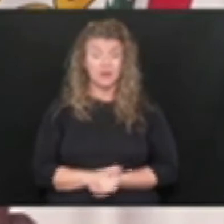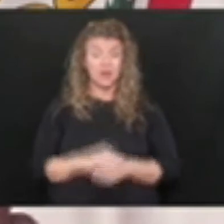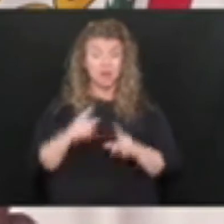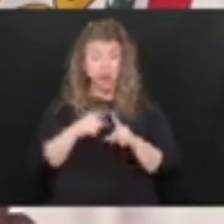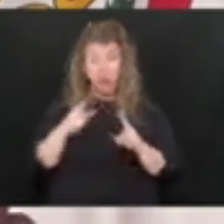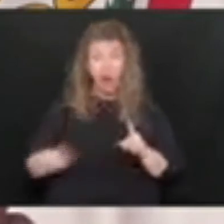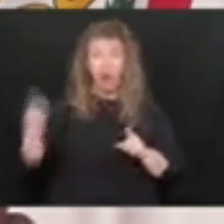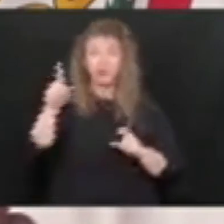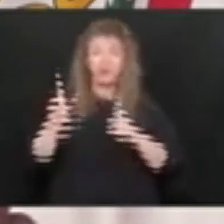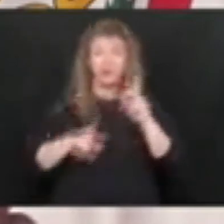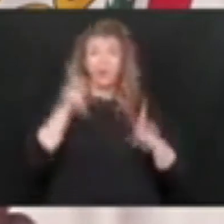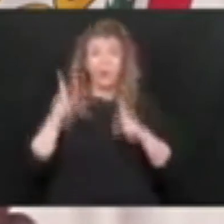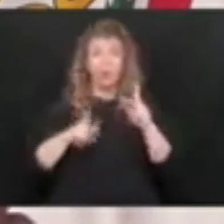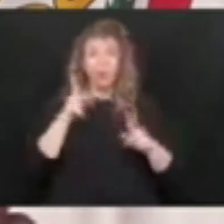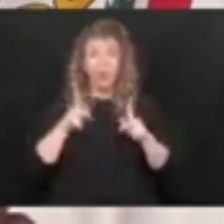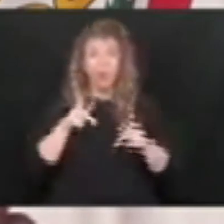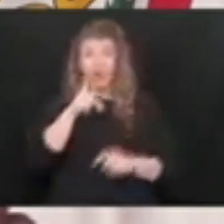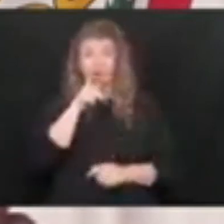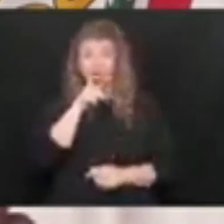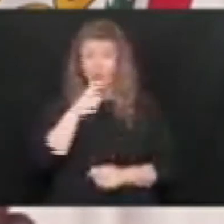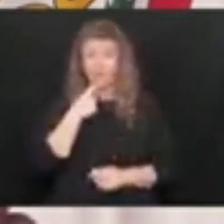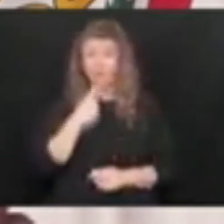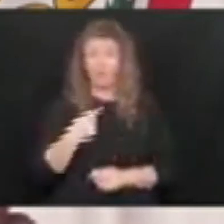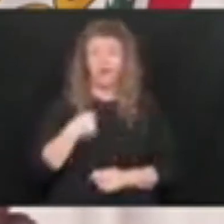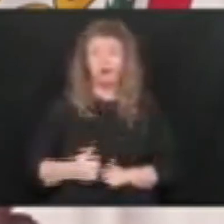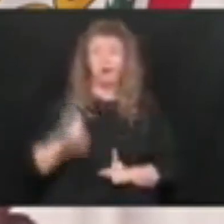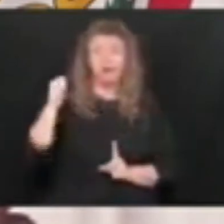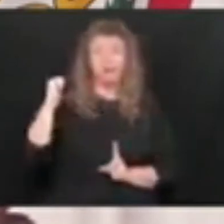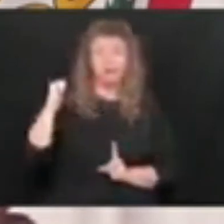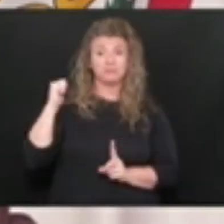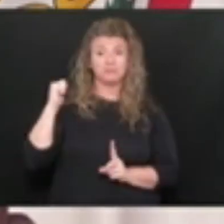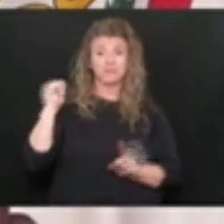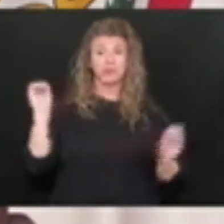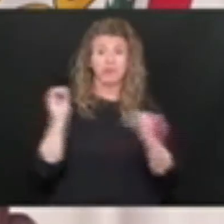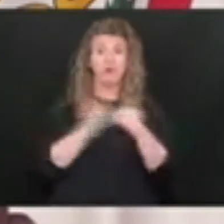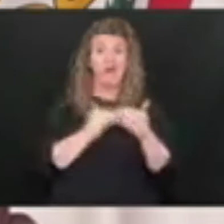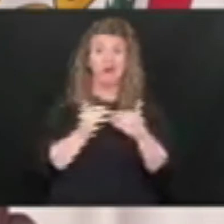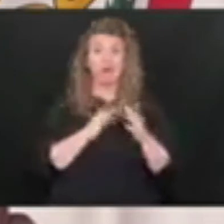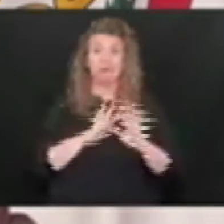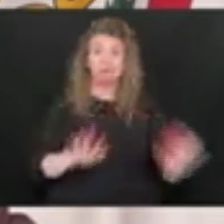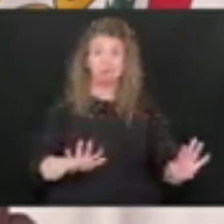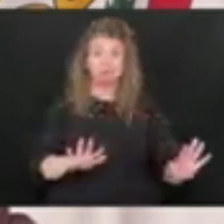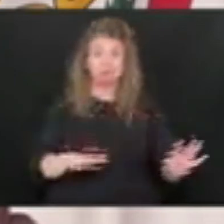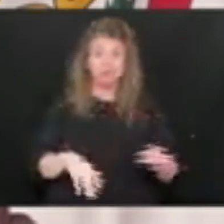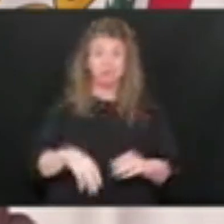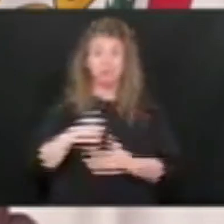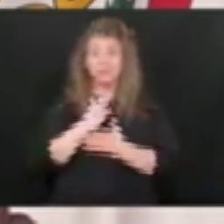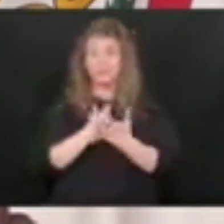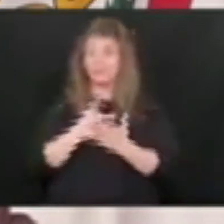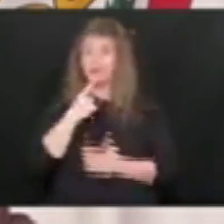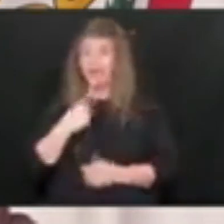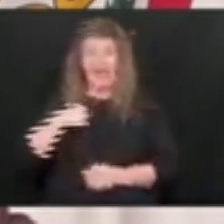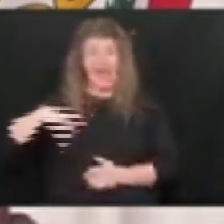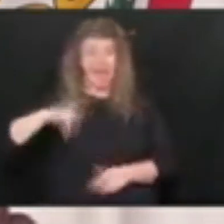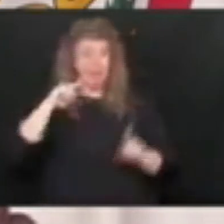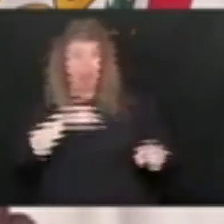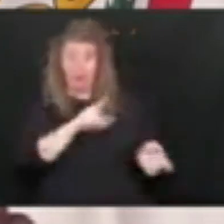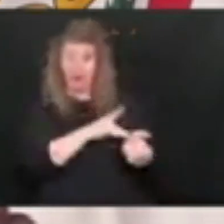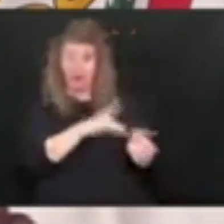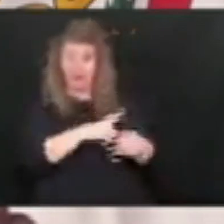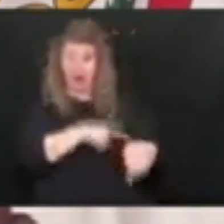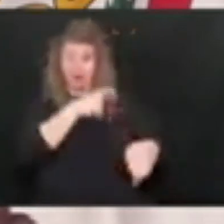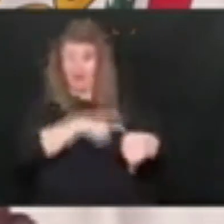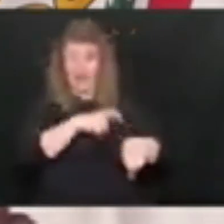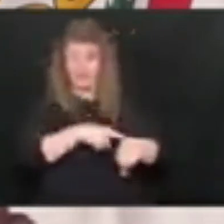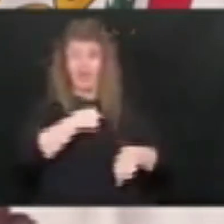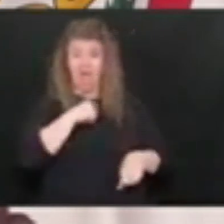that are just saying we're not going to take a vaccine no matter what, and for those that have said, well, I haven't been to the doctor in a long time and I'm not going to